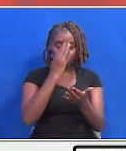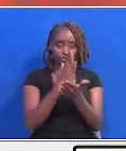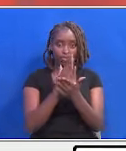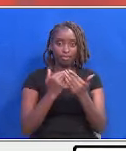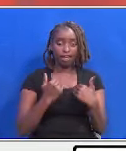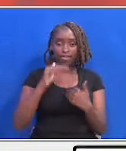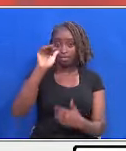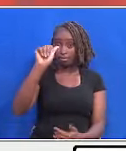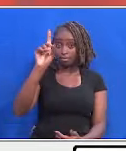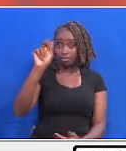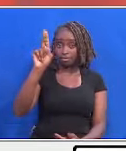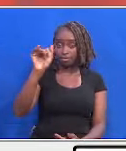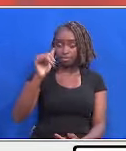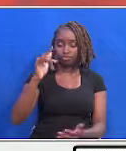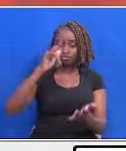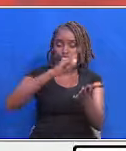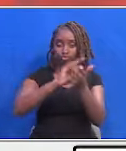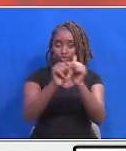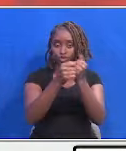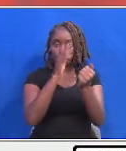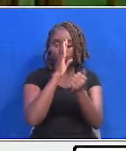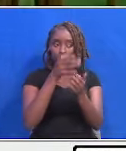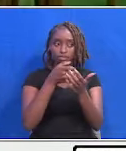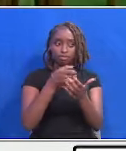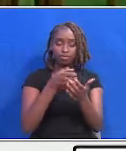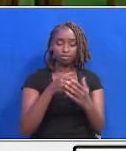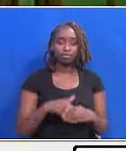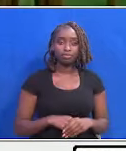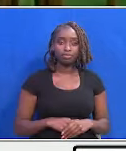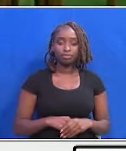Airport Limited had not been debarred.